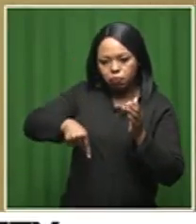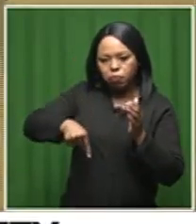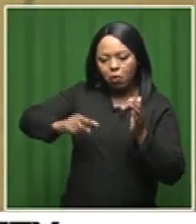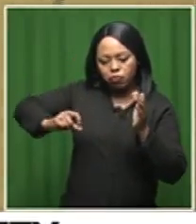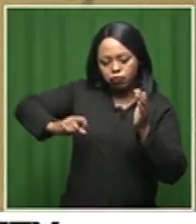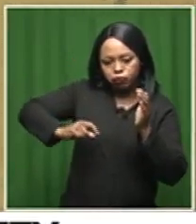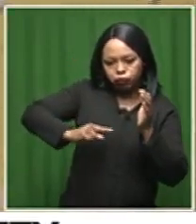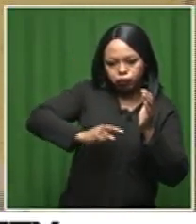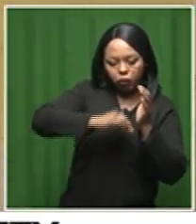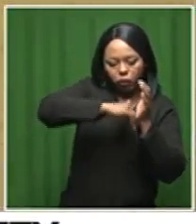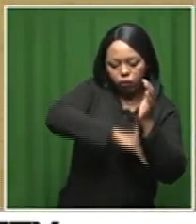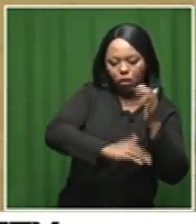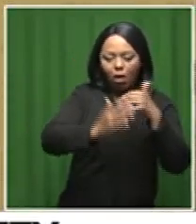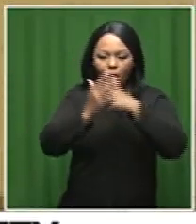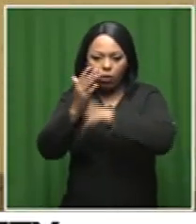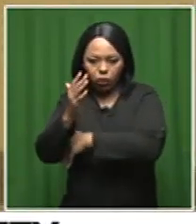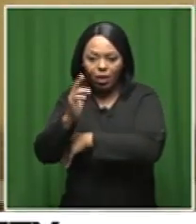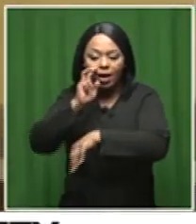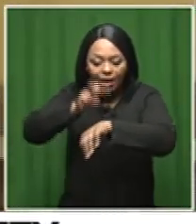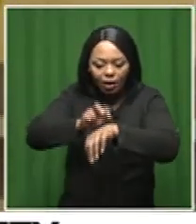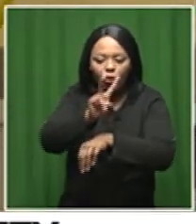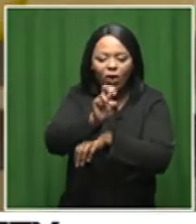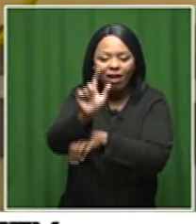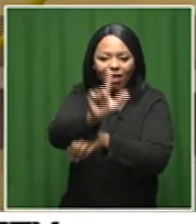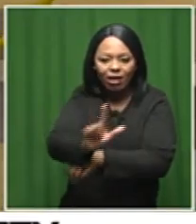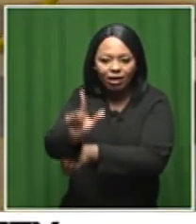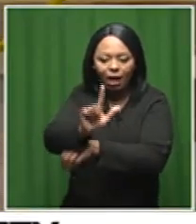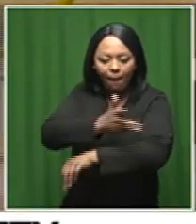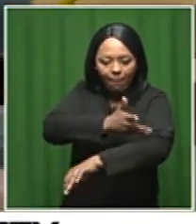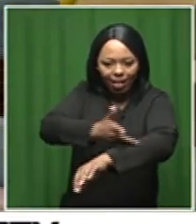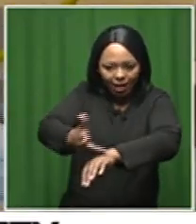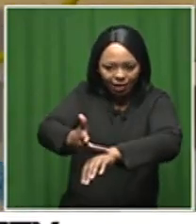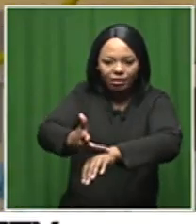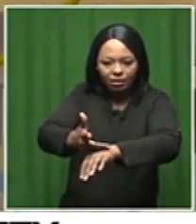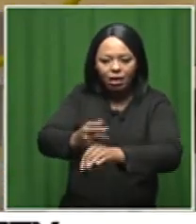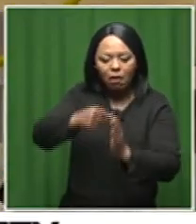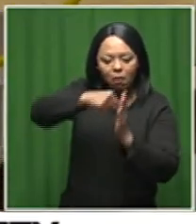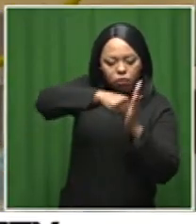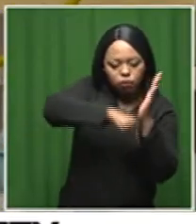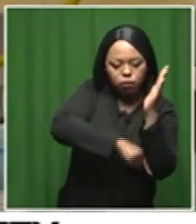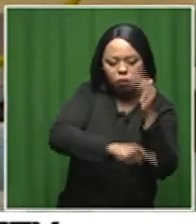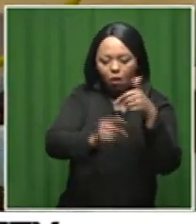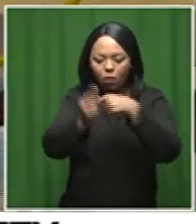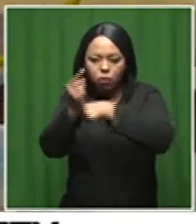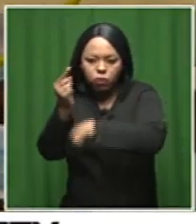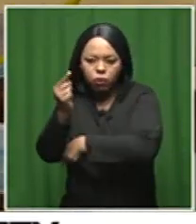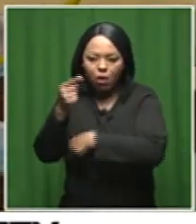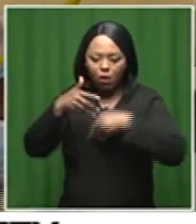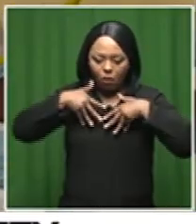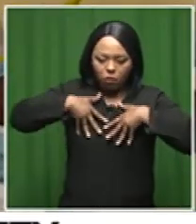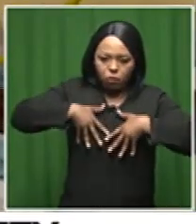those 20 or so liters of blood, we are able to obtain a graft of